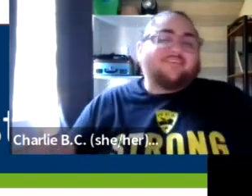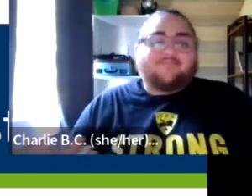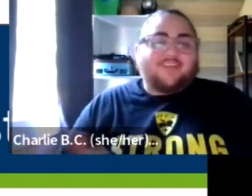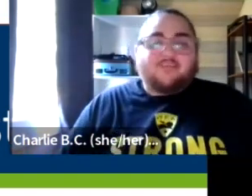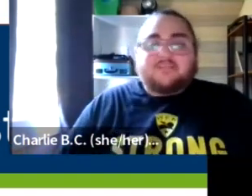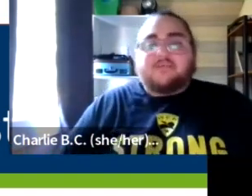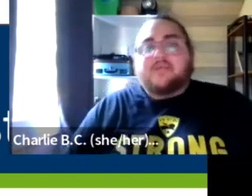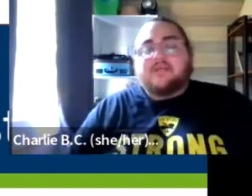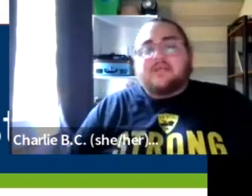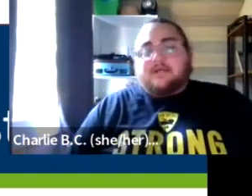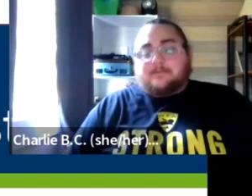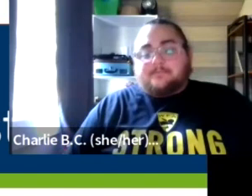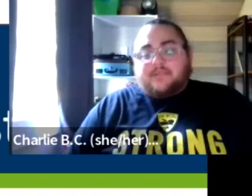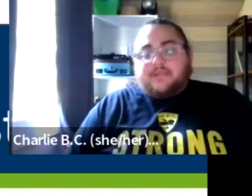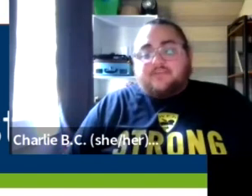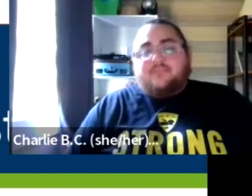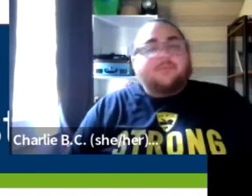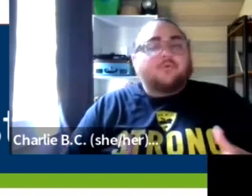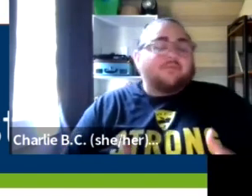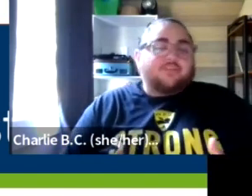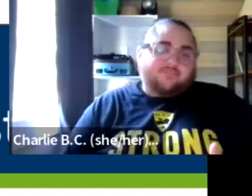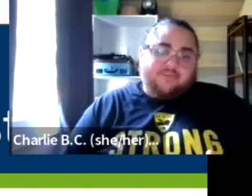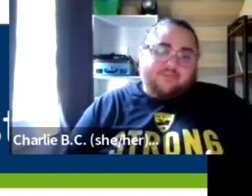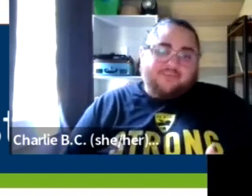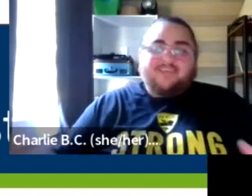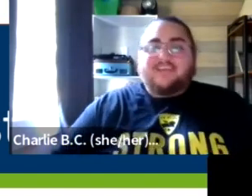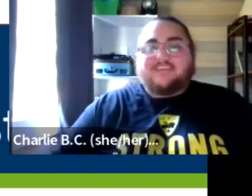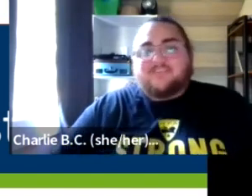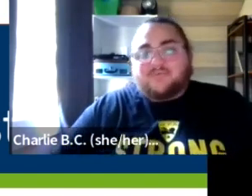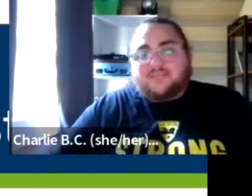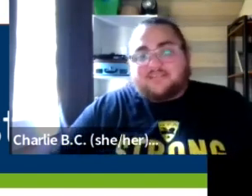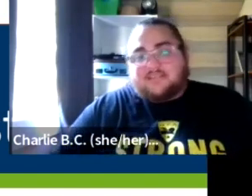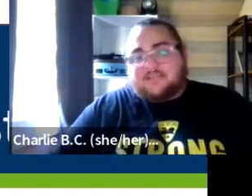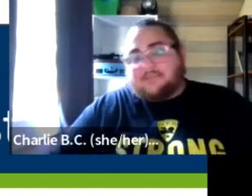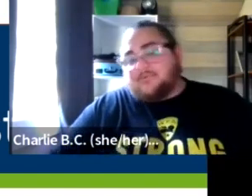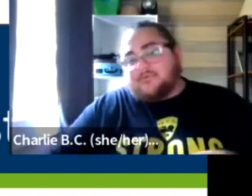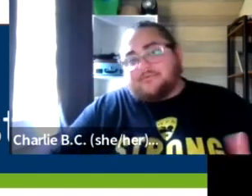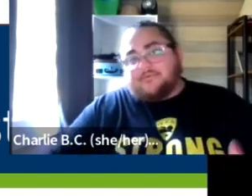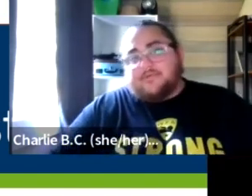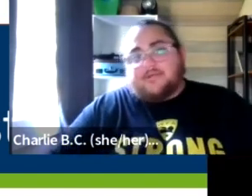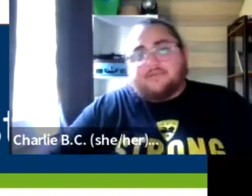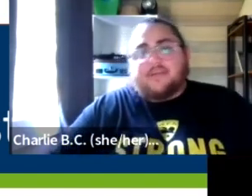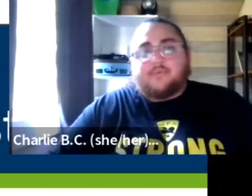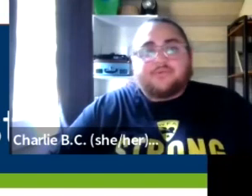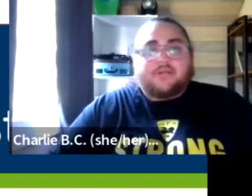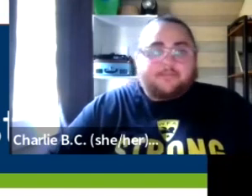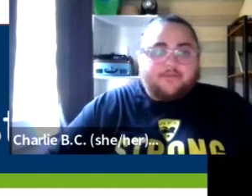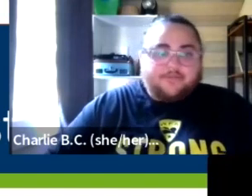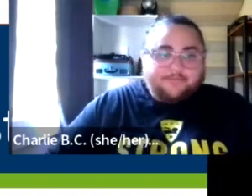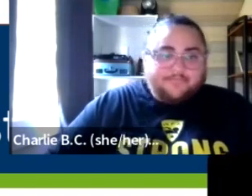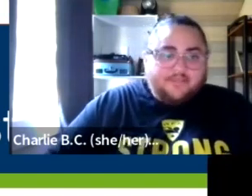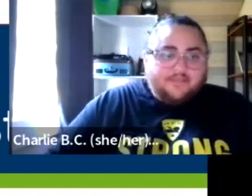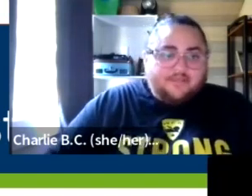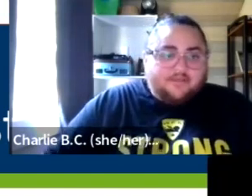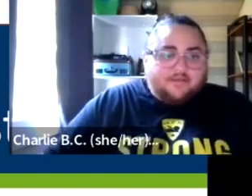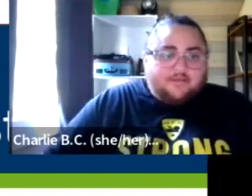job so I could take care of myself. And those people were my chosen family. And so that's an example of kind of what we're talking about